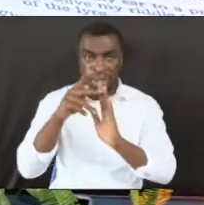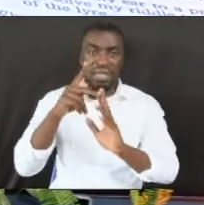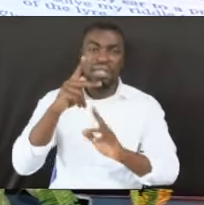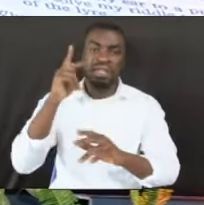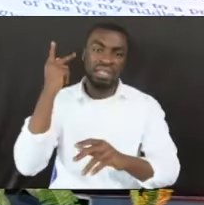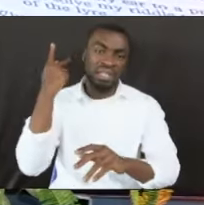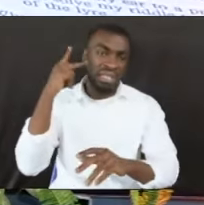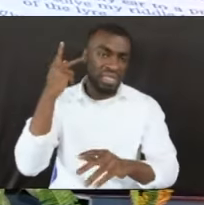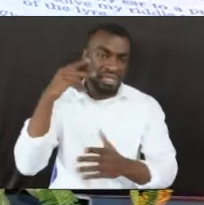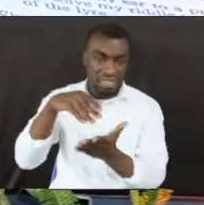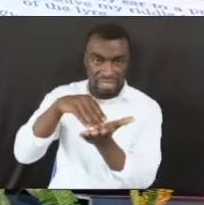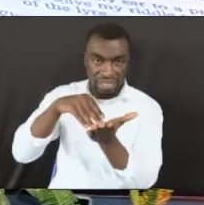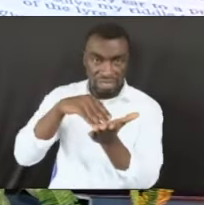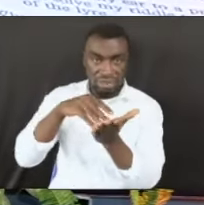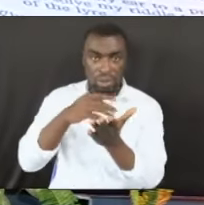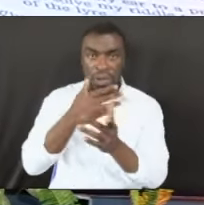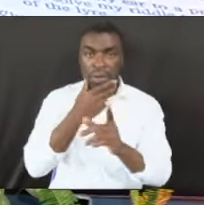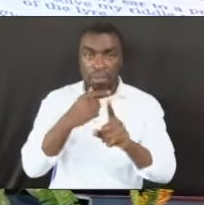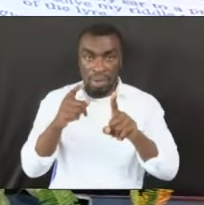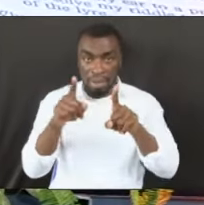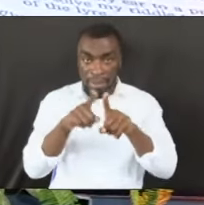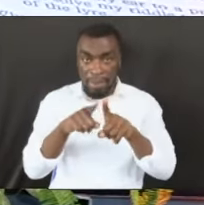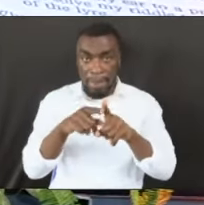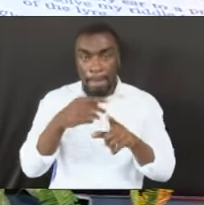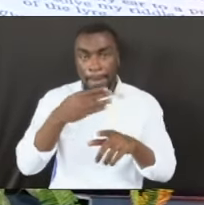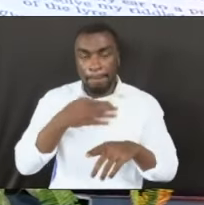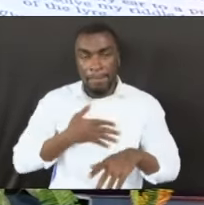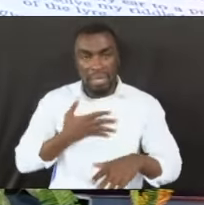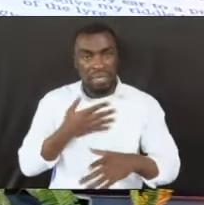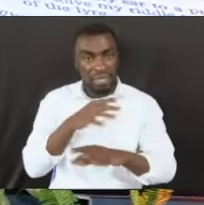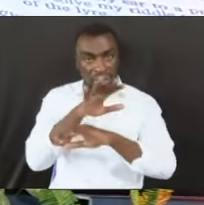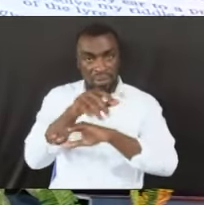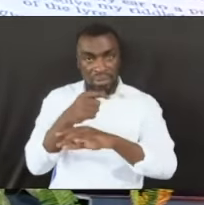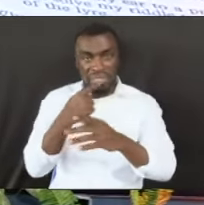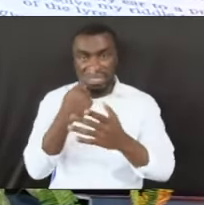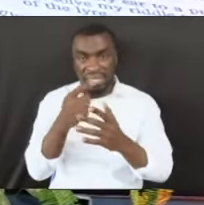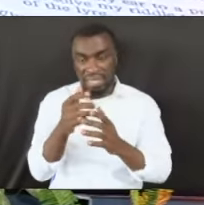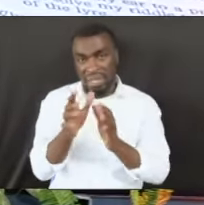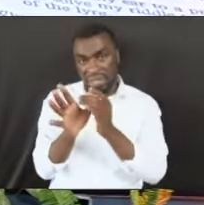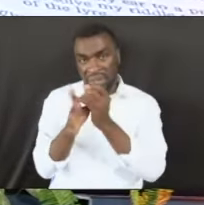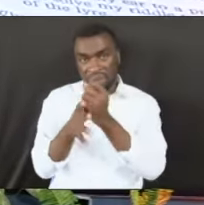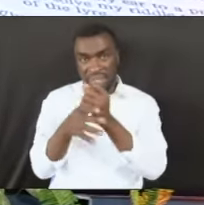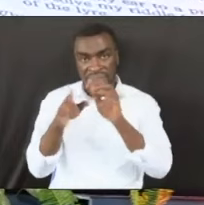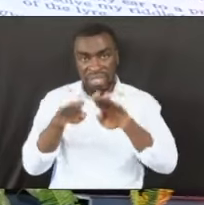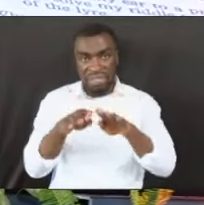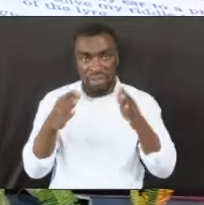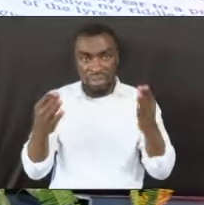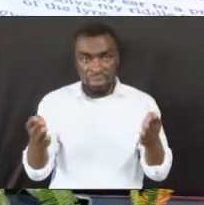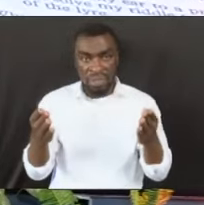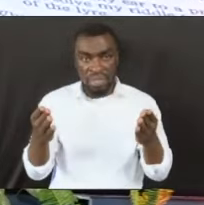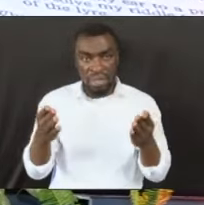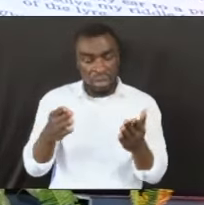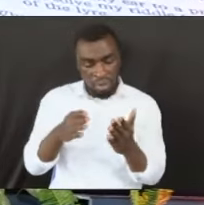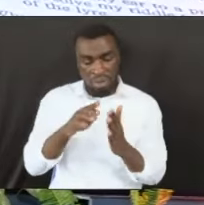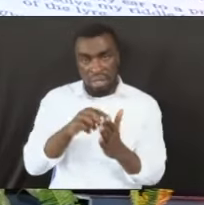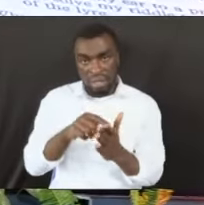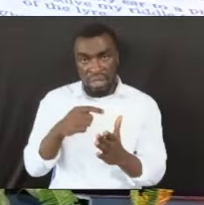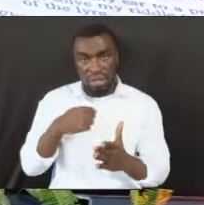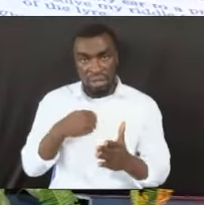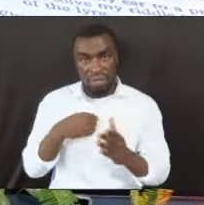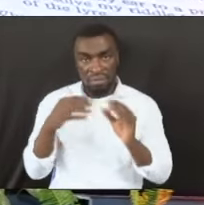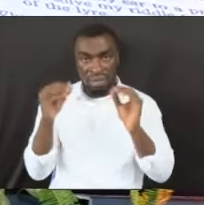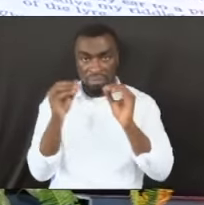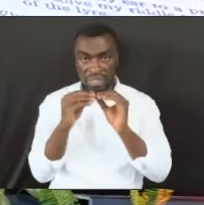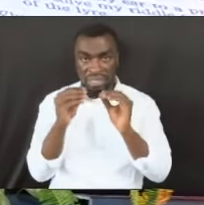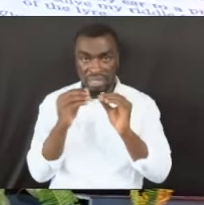me and tells me the embassy has opened up. We booked immediately. We had an appointment in less than a